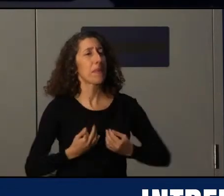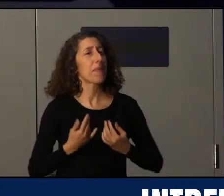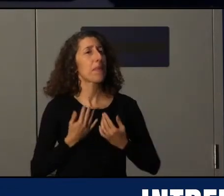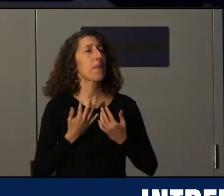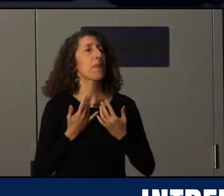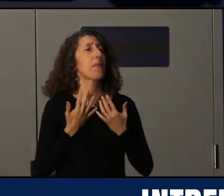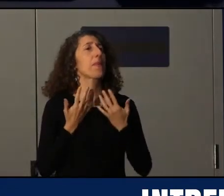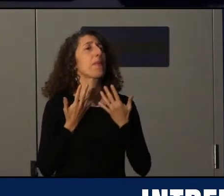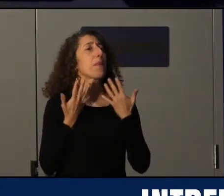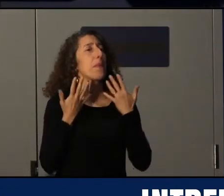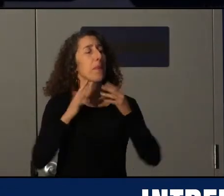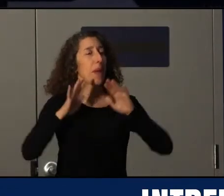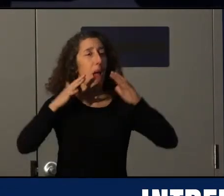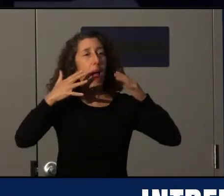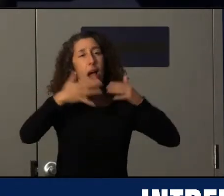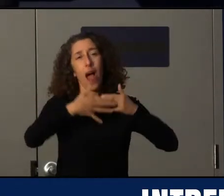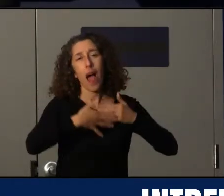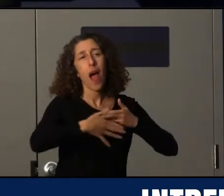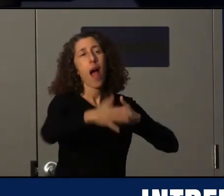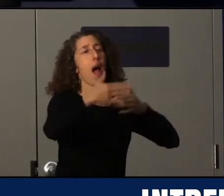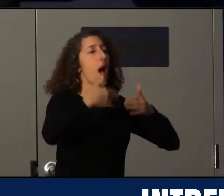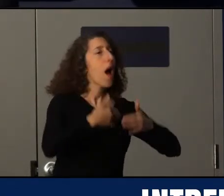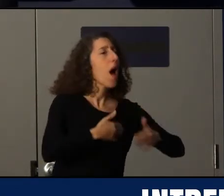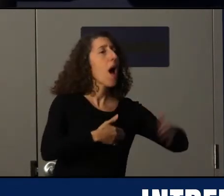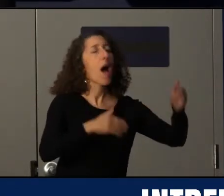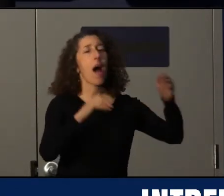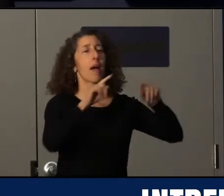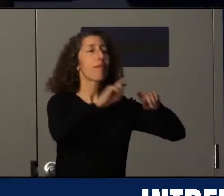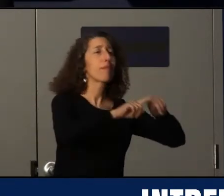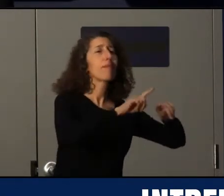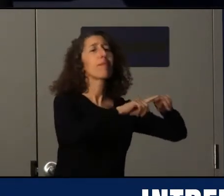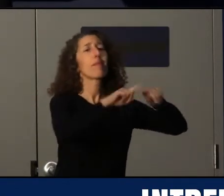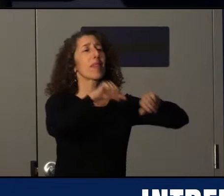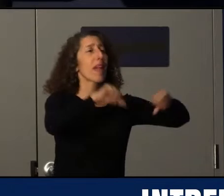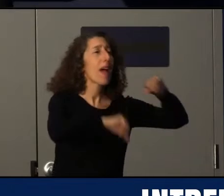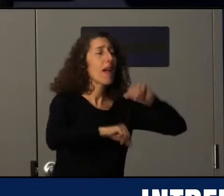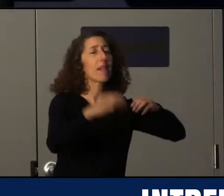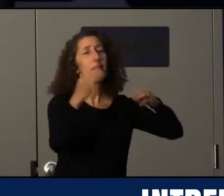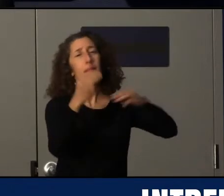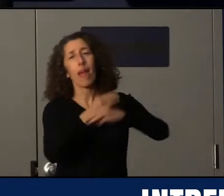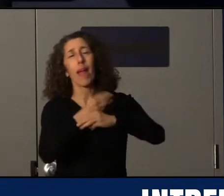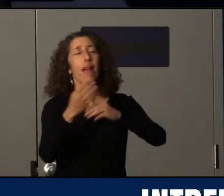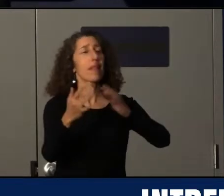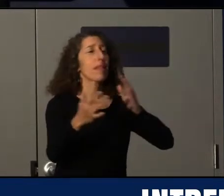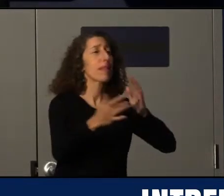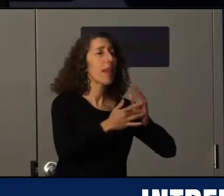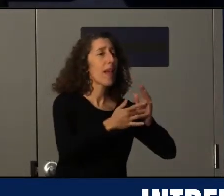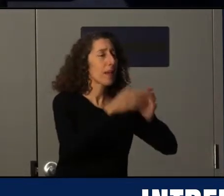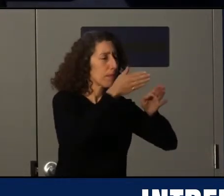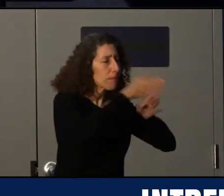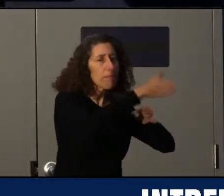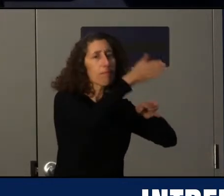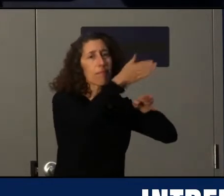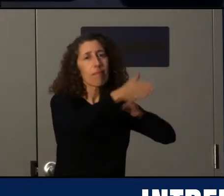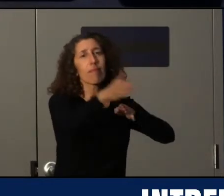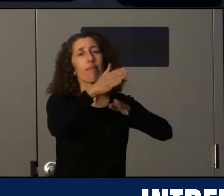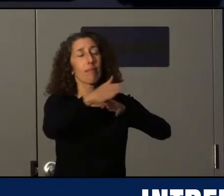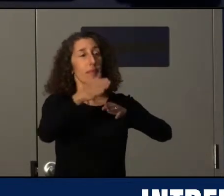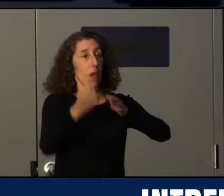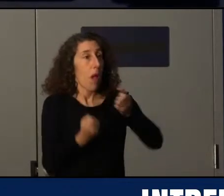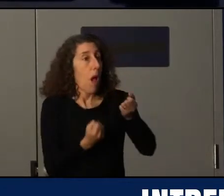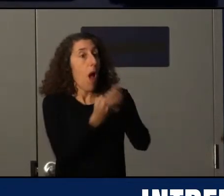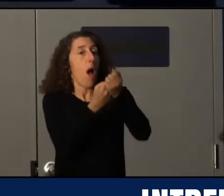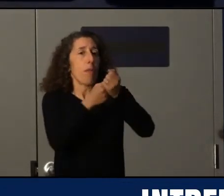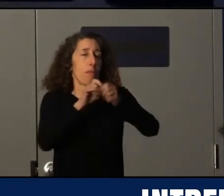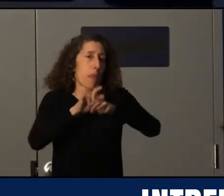humanity. Science, technology, engineering, and math sending us out on the explorer's path. But